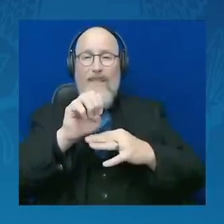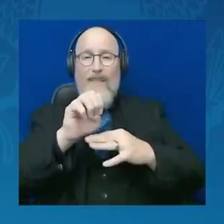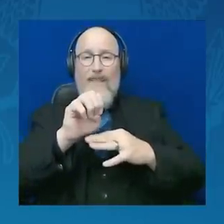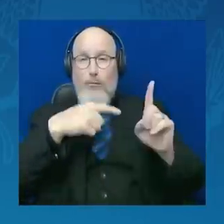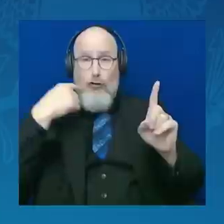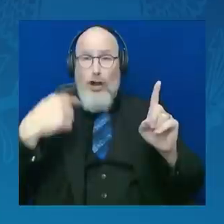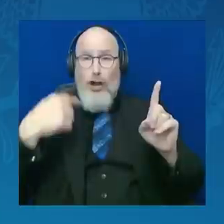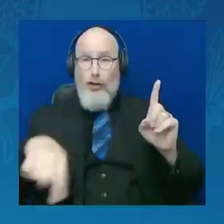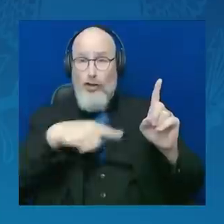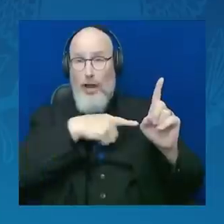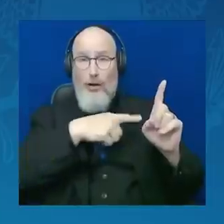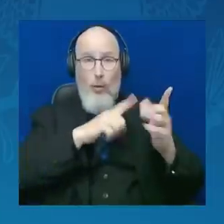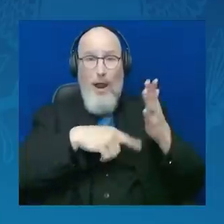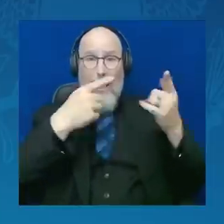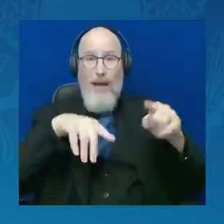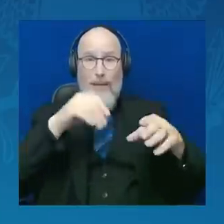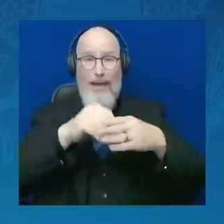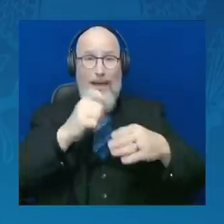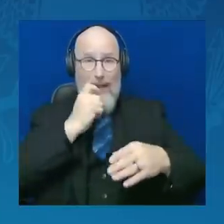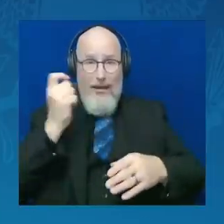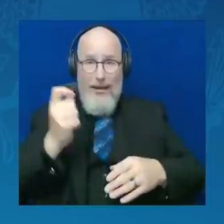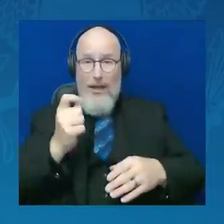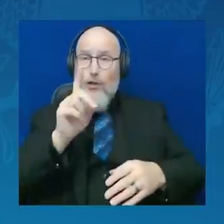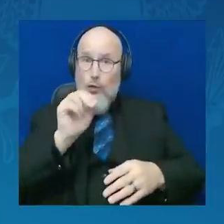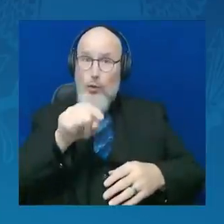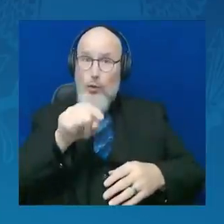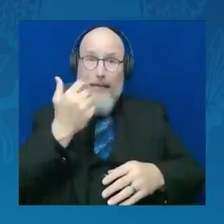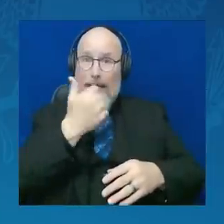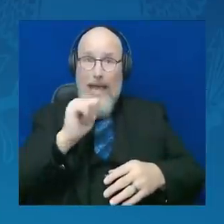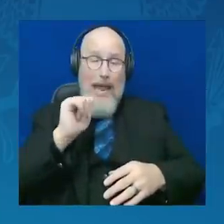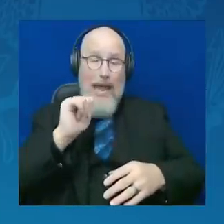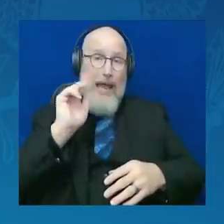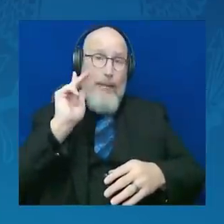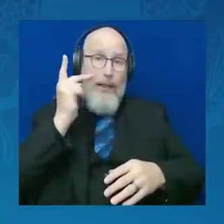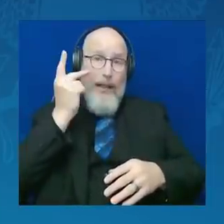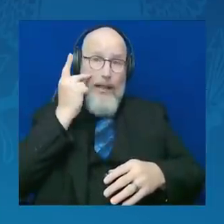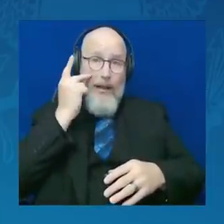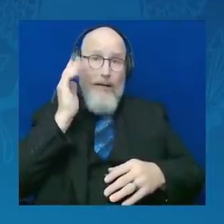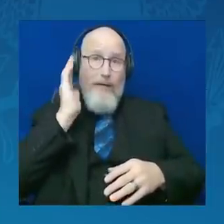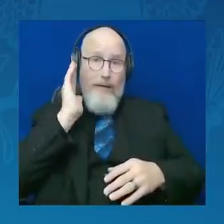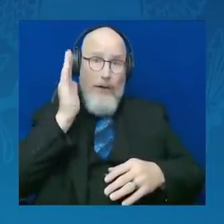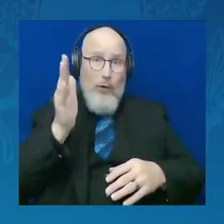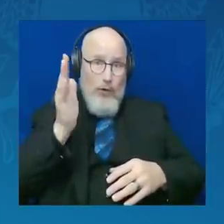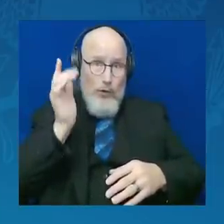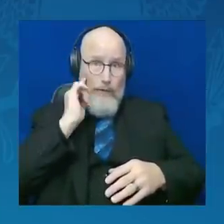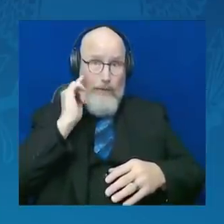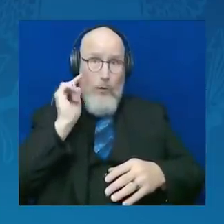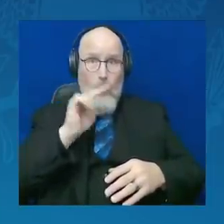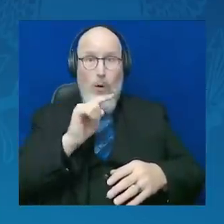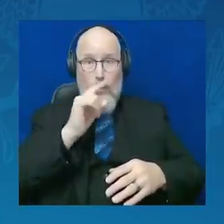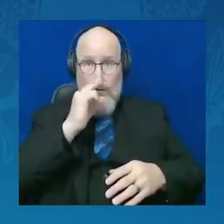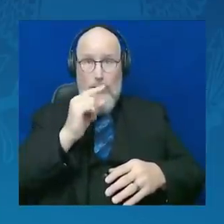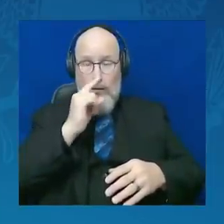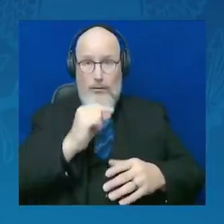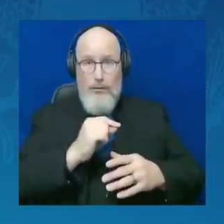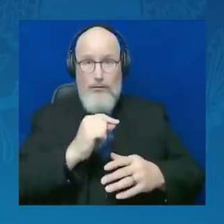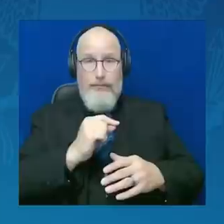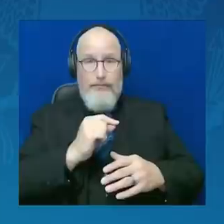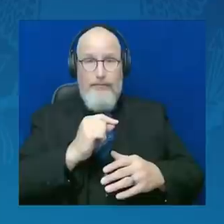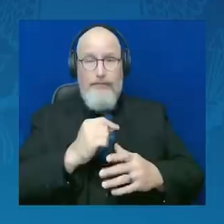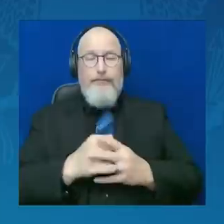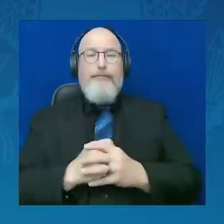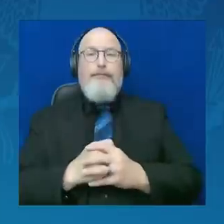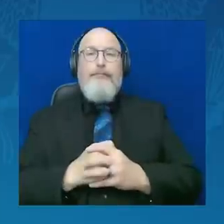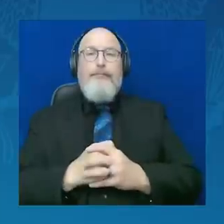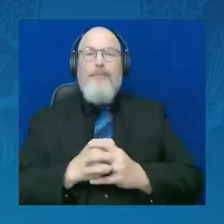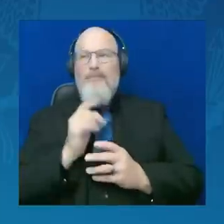political future for Putin? I to jest oczywiście też pytanie do pana prezydenta o tę polską stronę I przyszłość. This is also the question